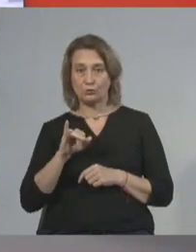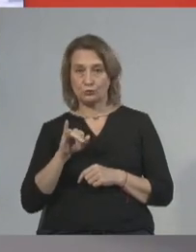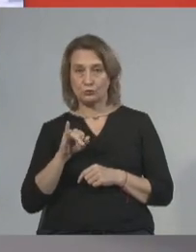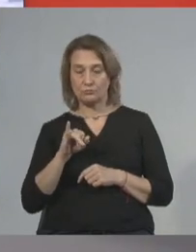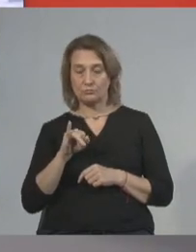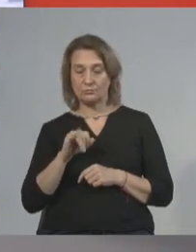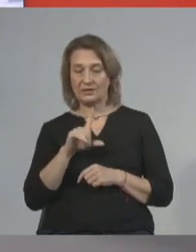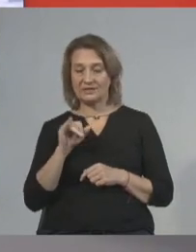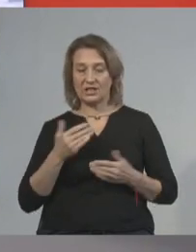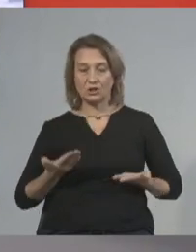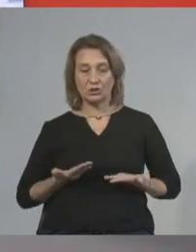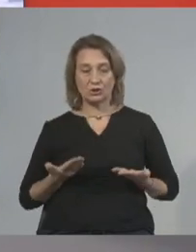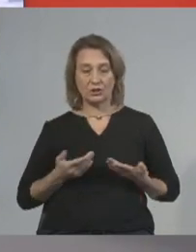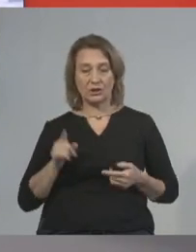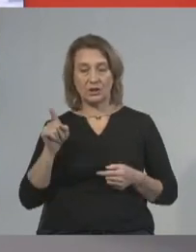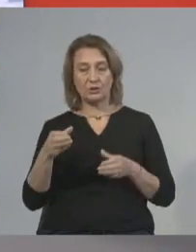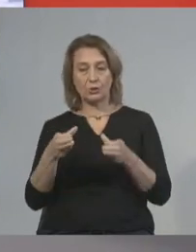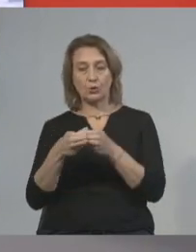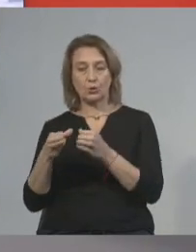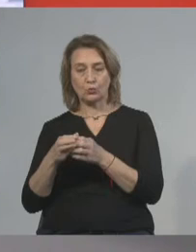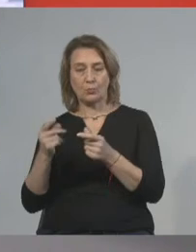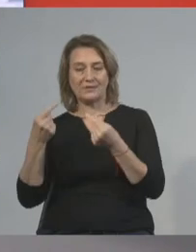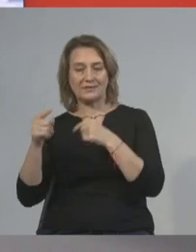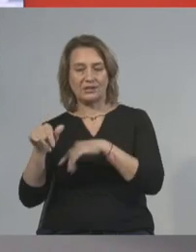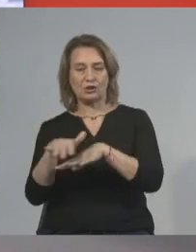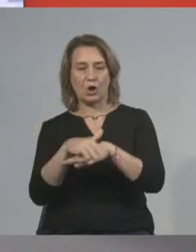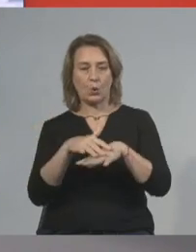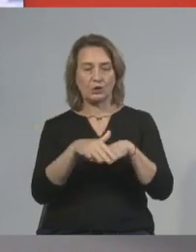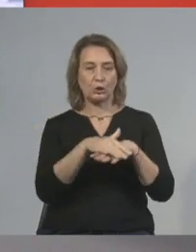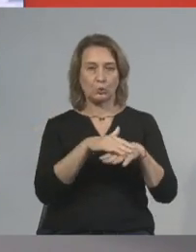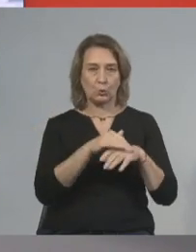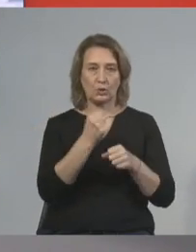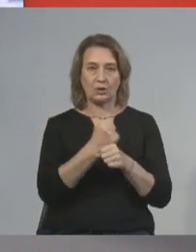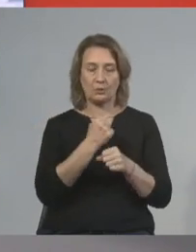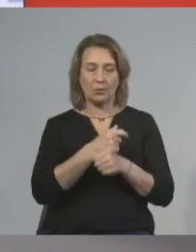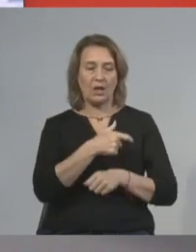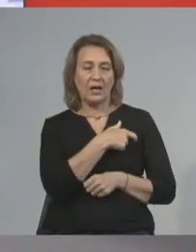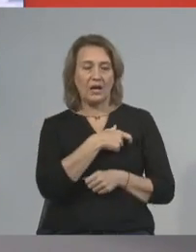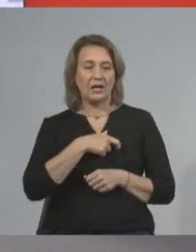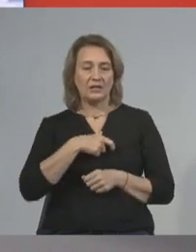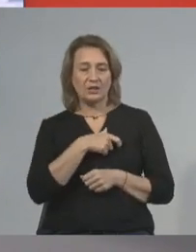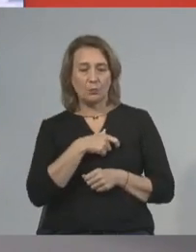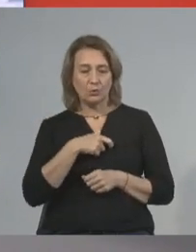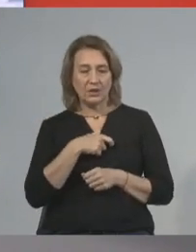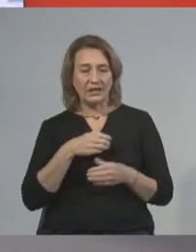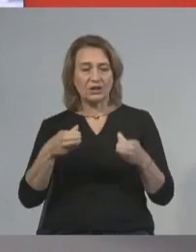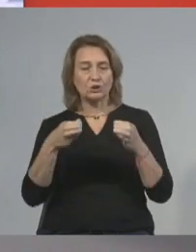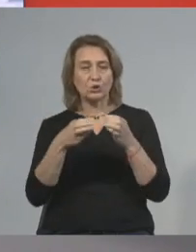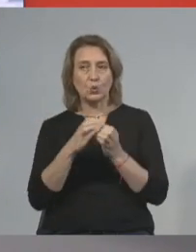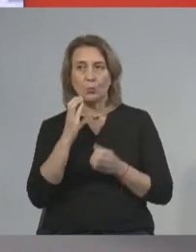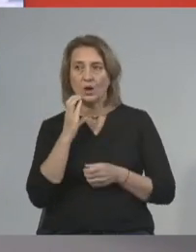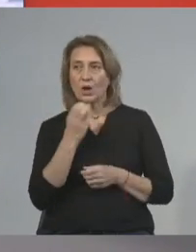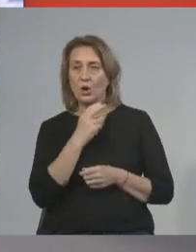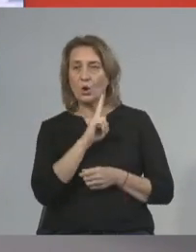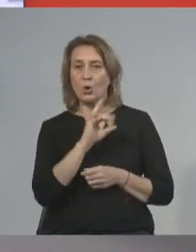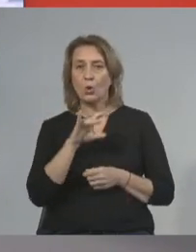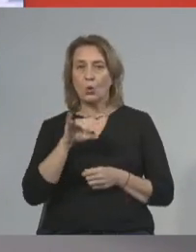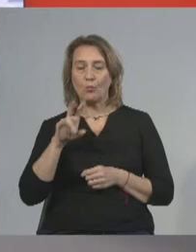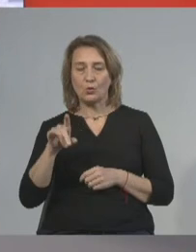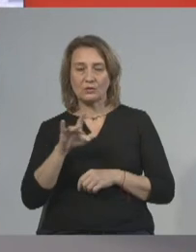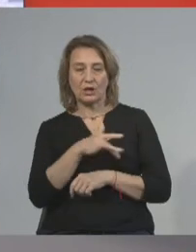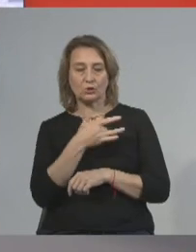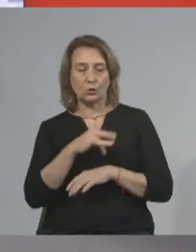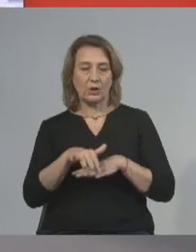that what might we chook and the position platform for life then shari works with another group of people